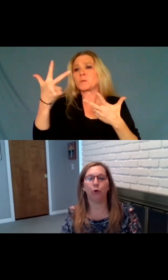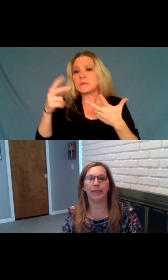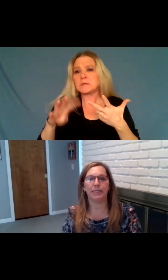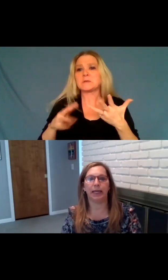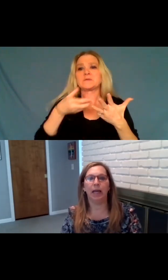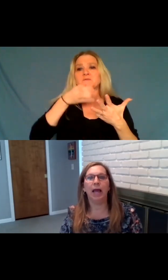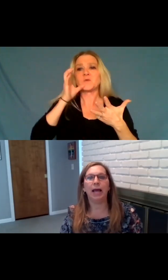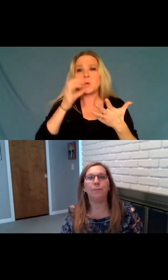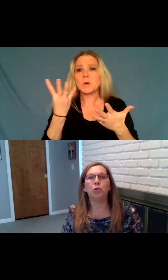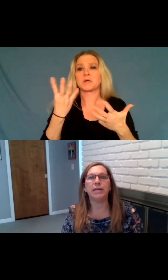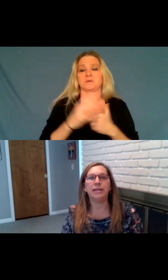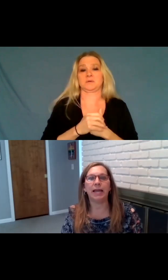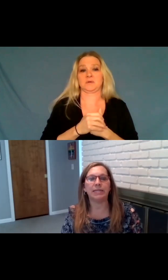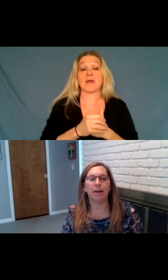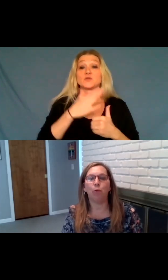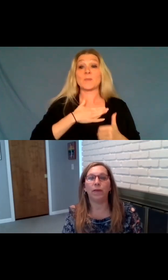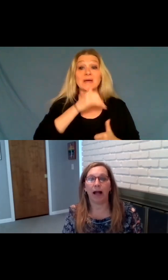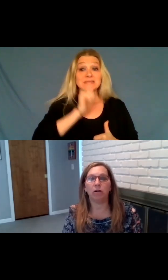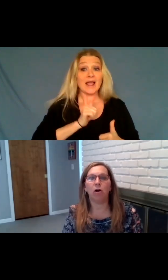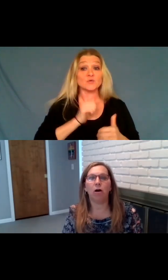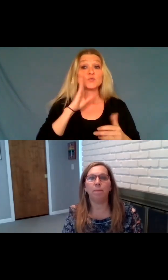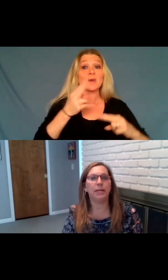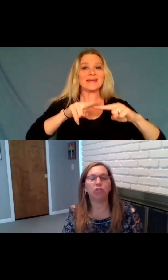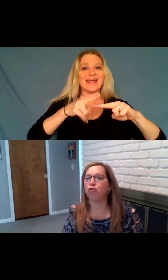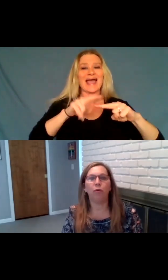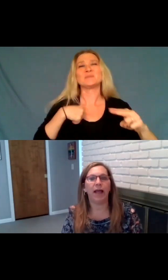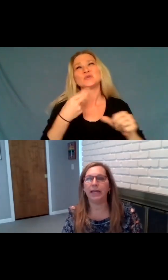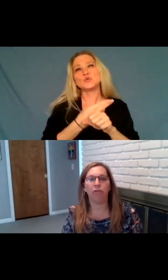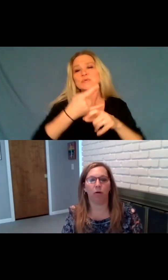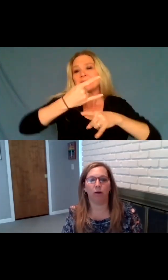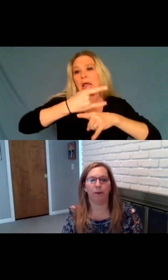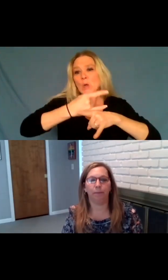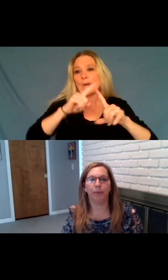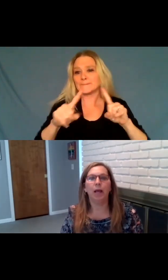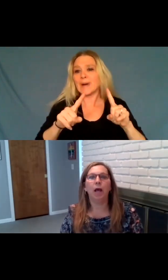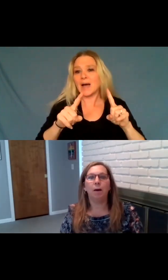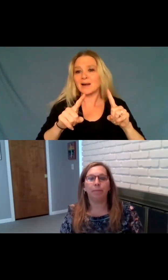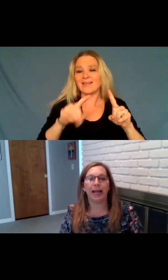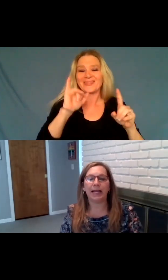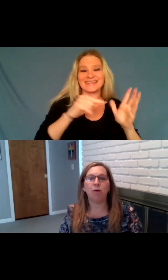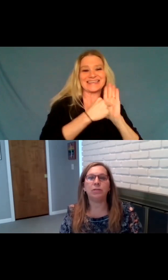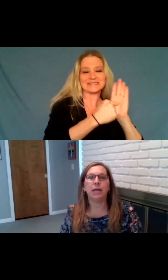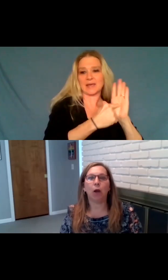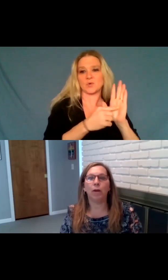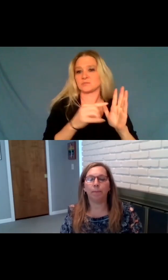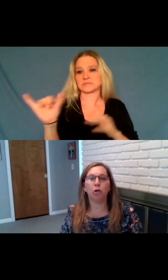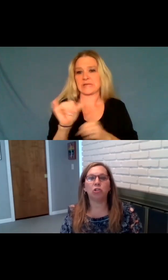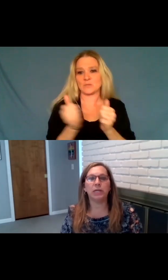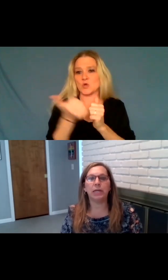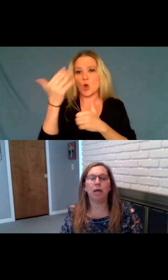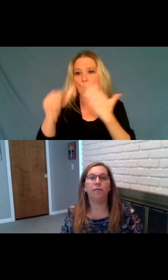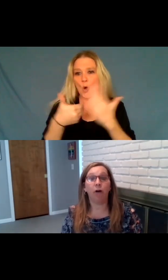is increasing. And I'm using that example with alcohol, but it's true of any drug. Blackouts are